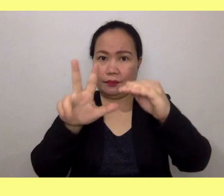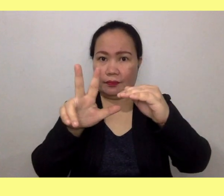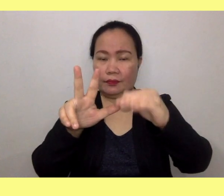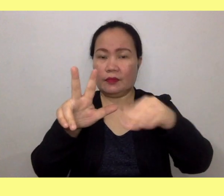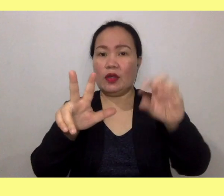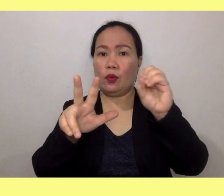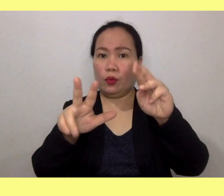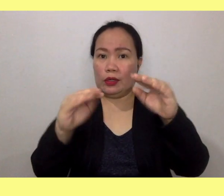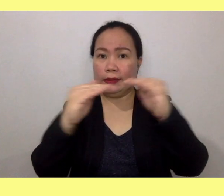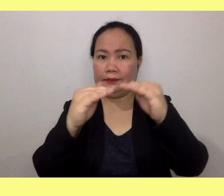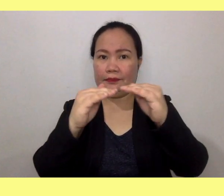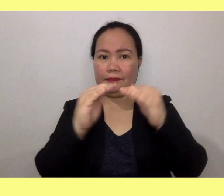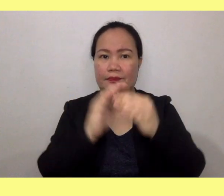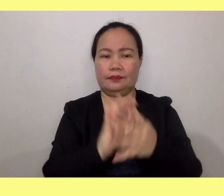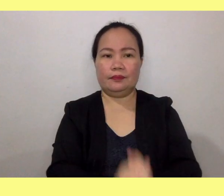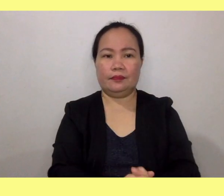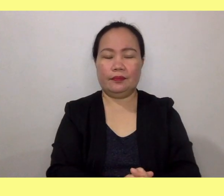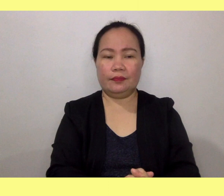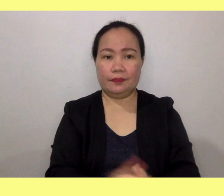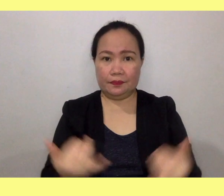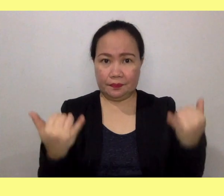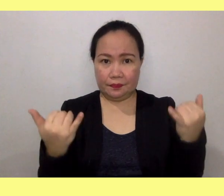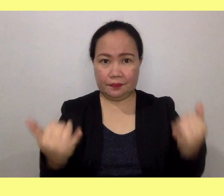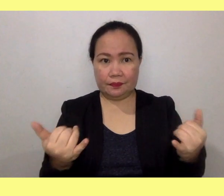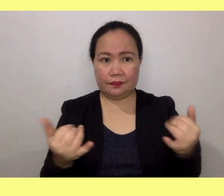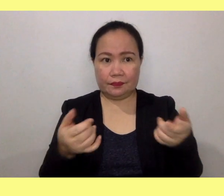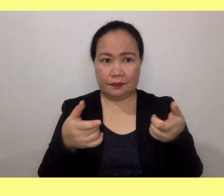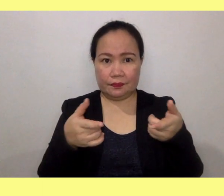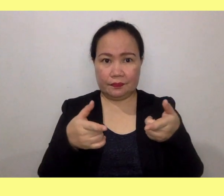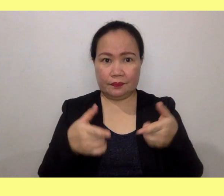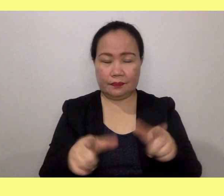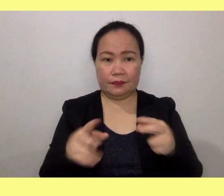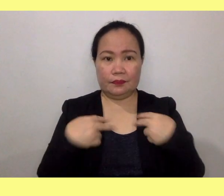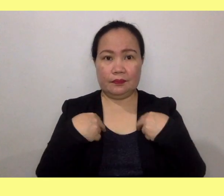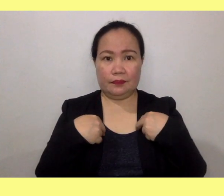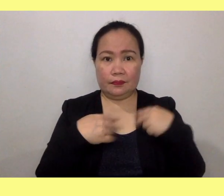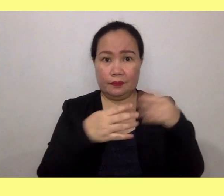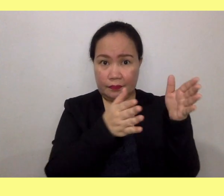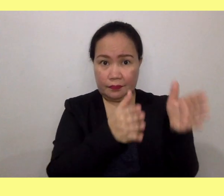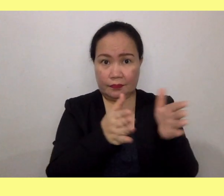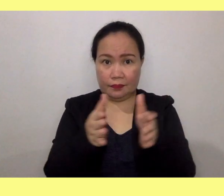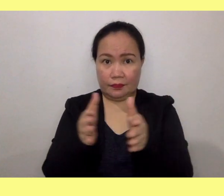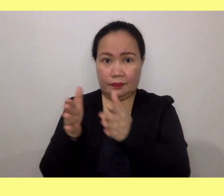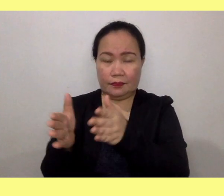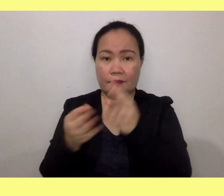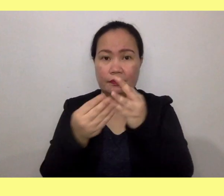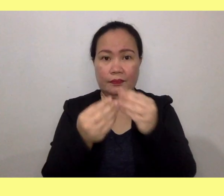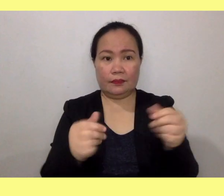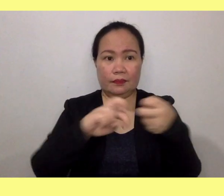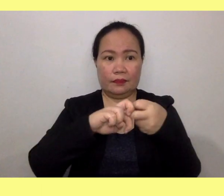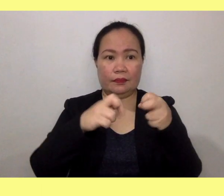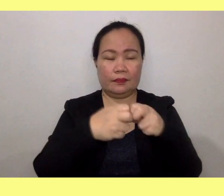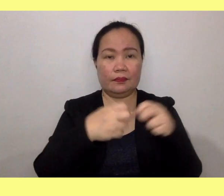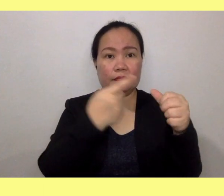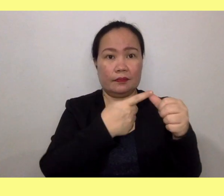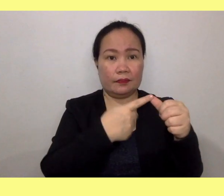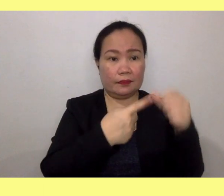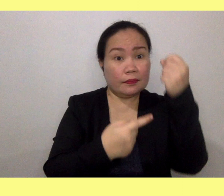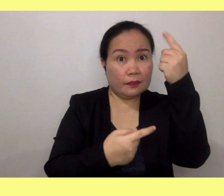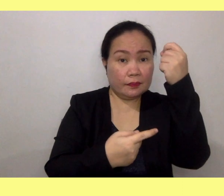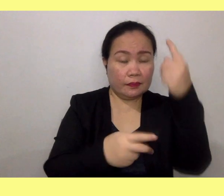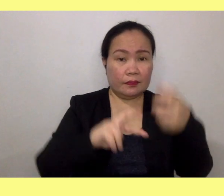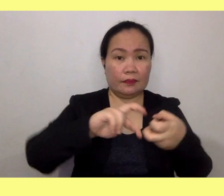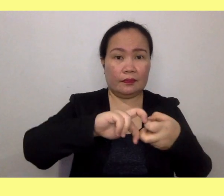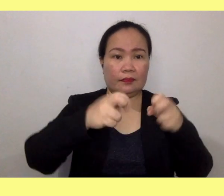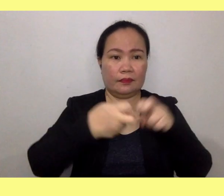Okay. Now, so let's have the steps in solving a problem. So first, understand the problem. Second